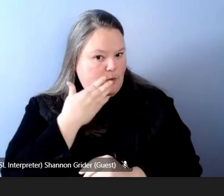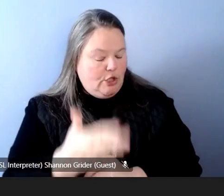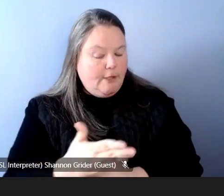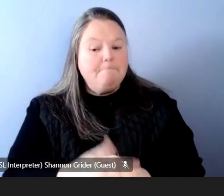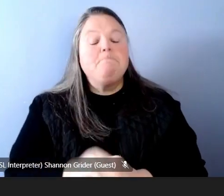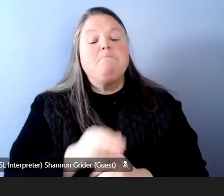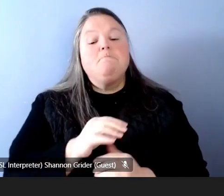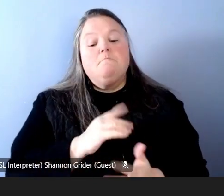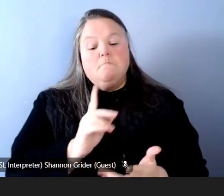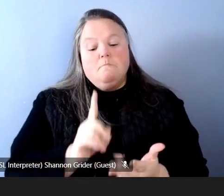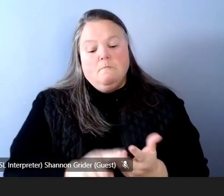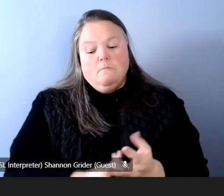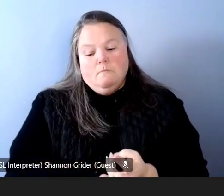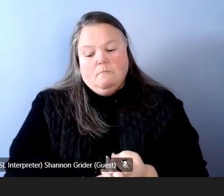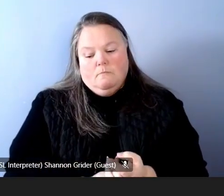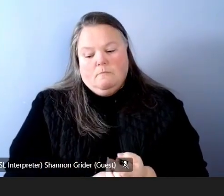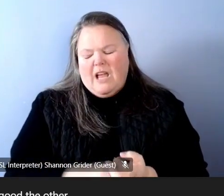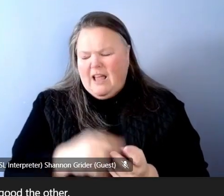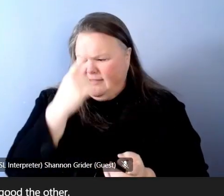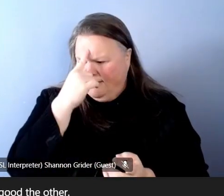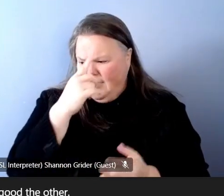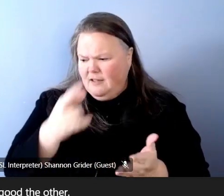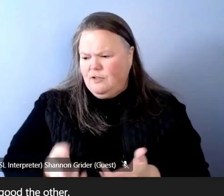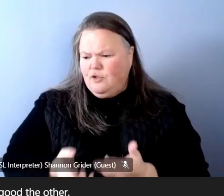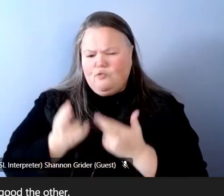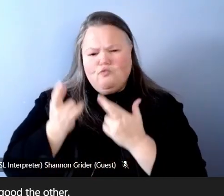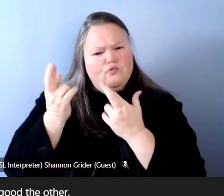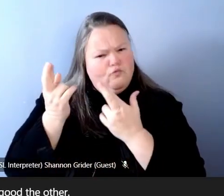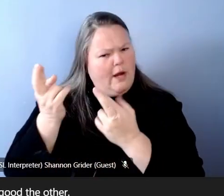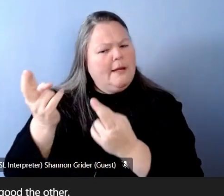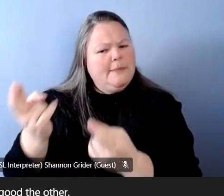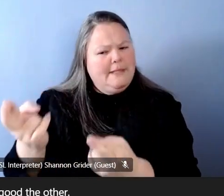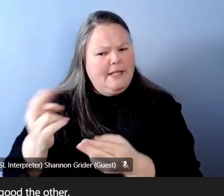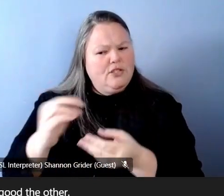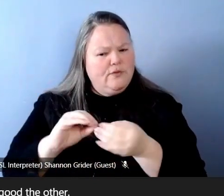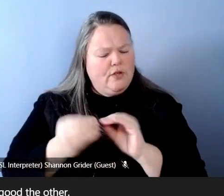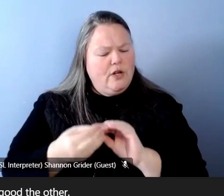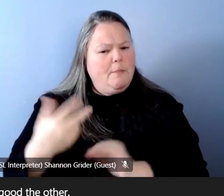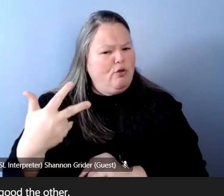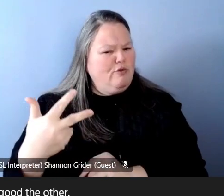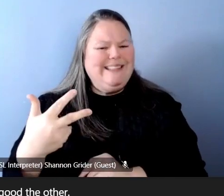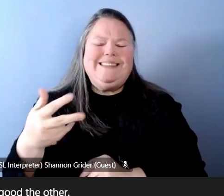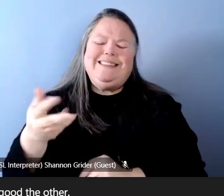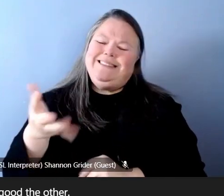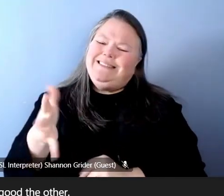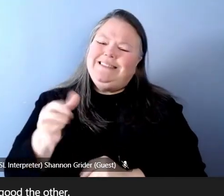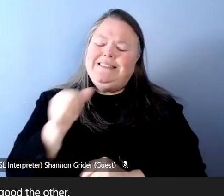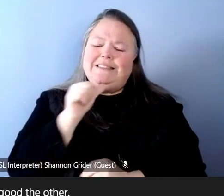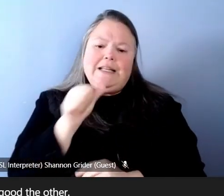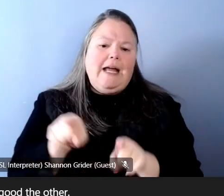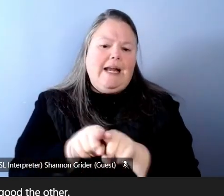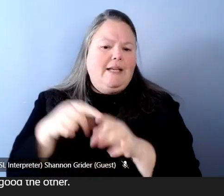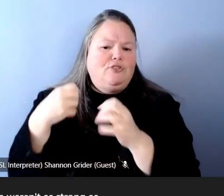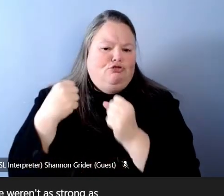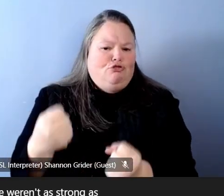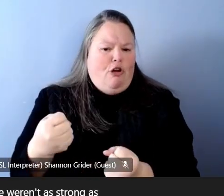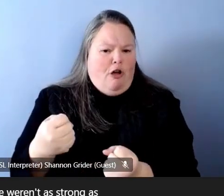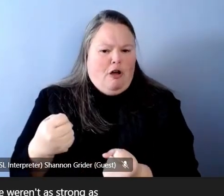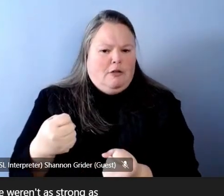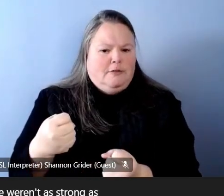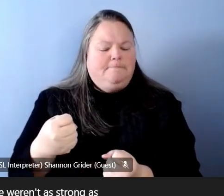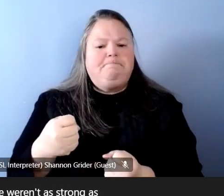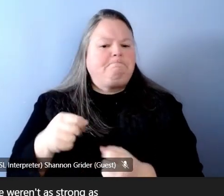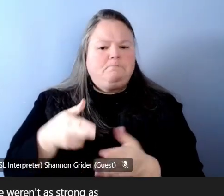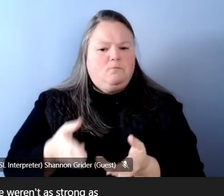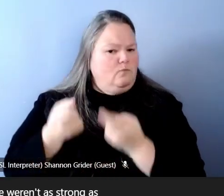other, I think the recommendations for 3 weren't as strong as I'd wish them to be, but I